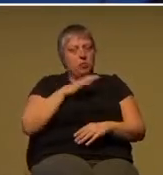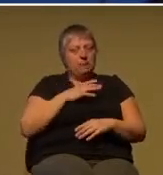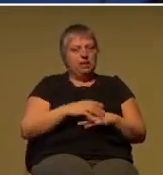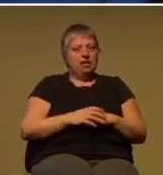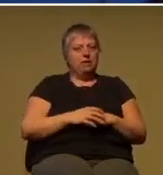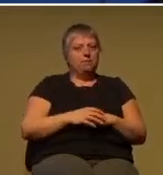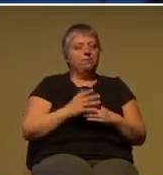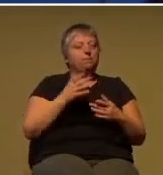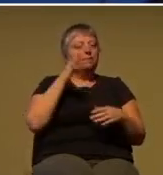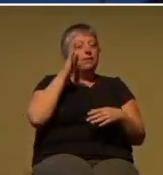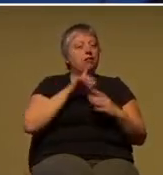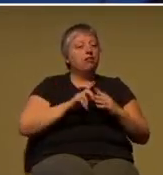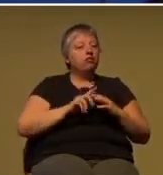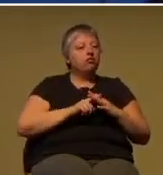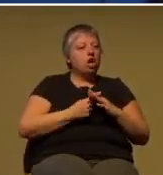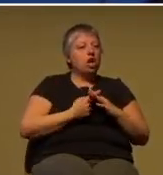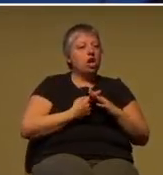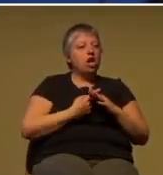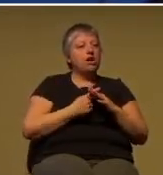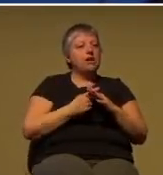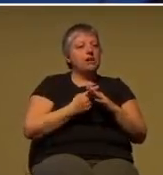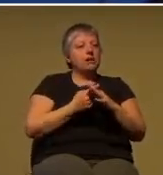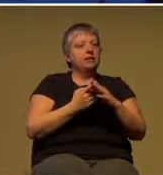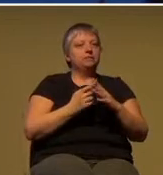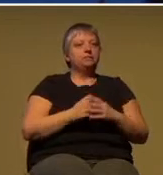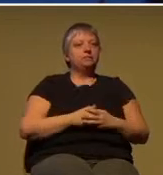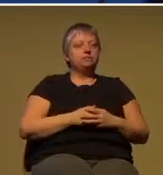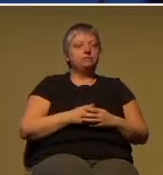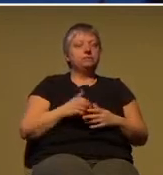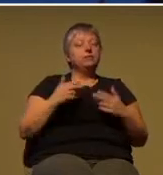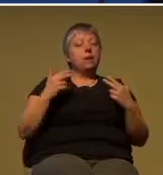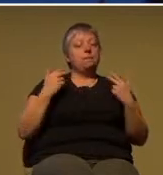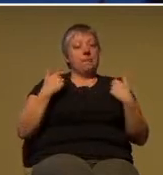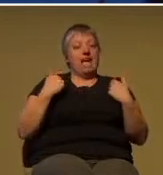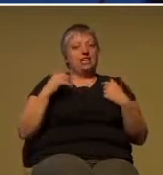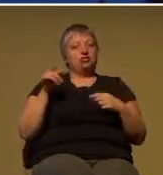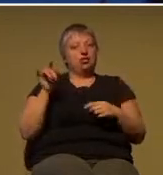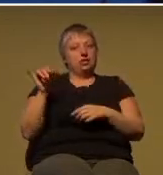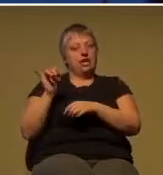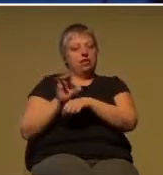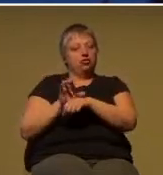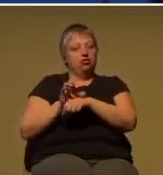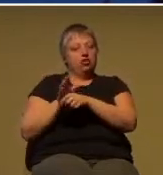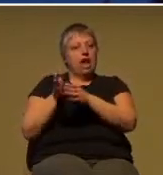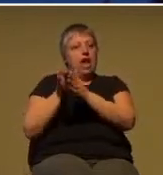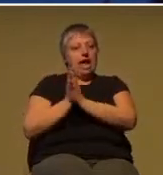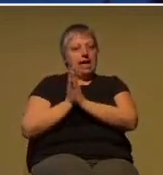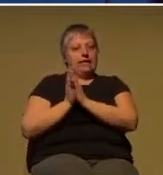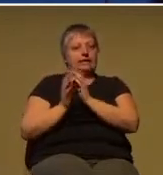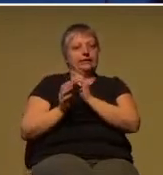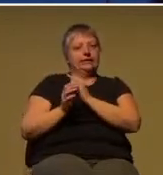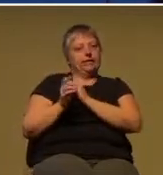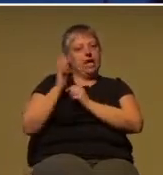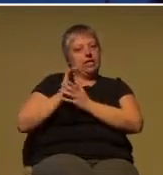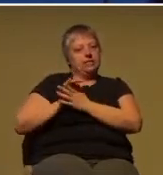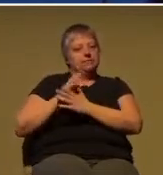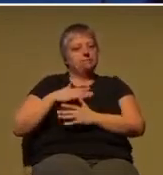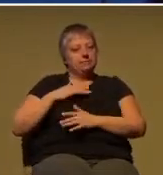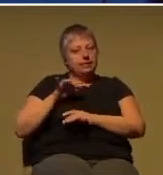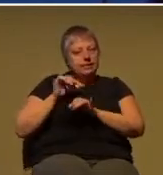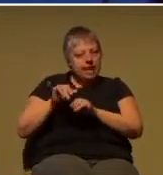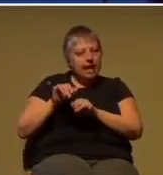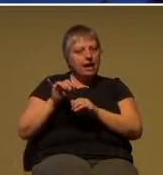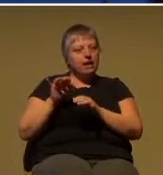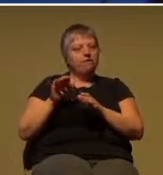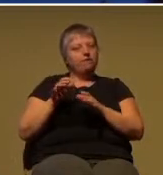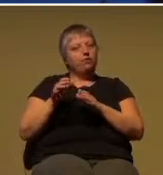to do new things. The pastor also asked Stephen to stay and do the Sunday morning service. And that was a